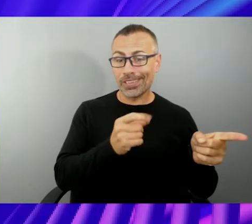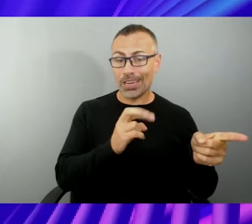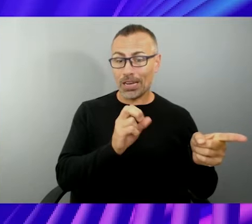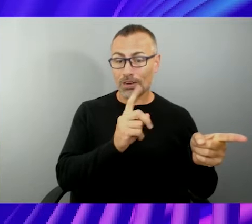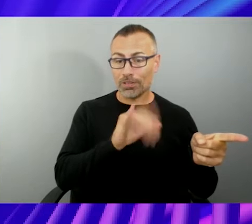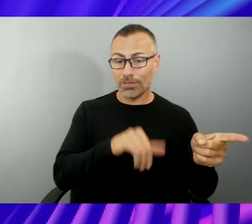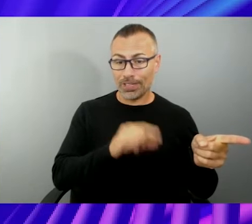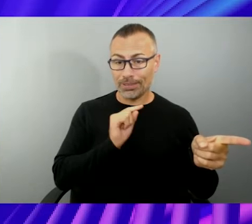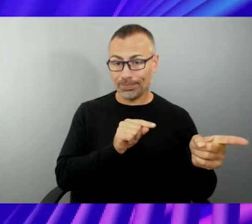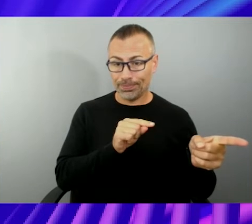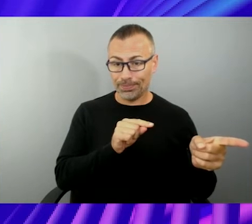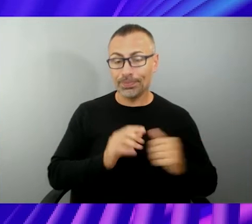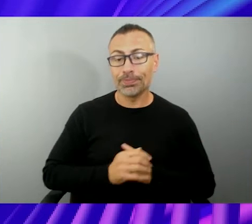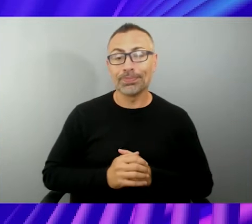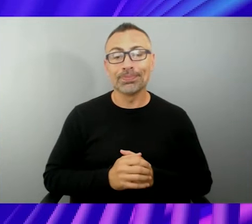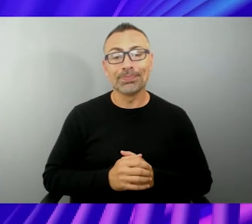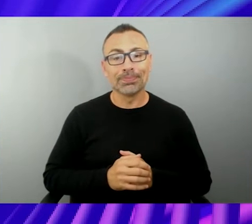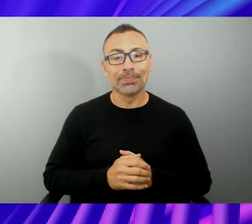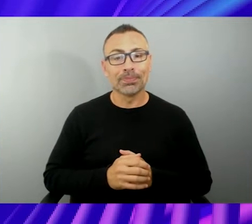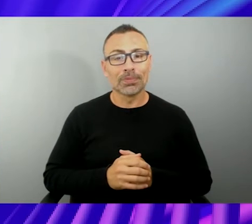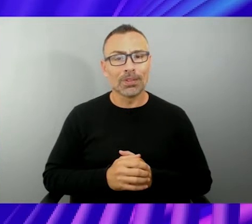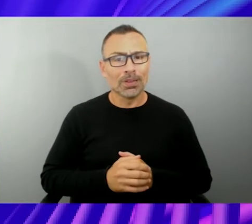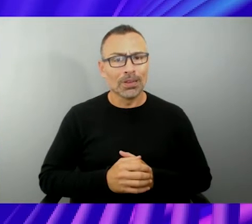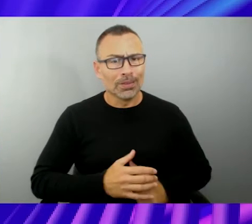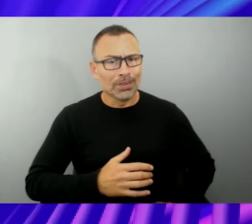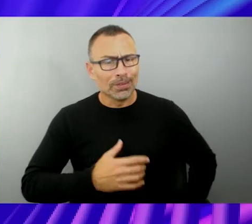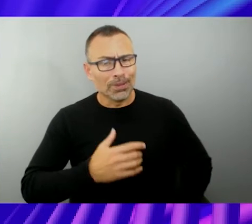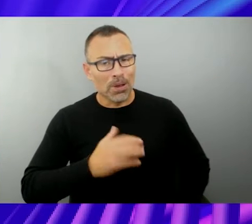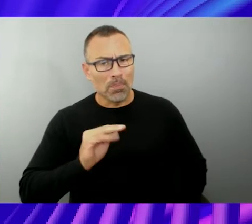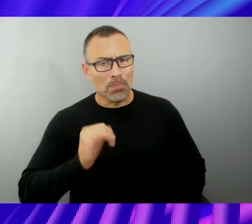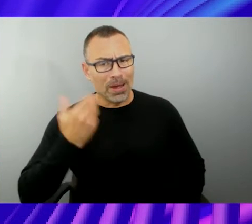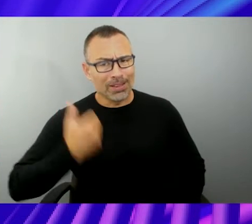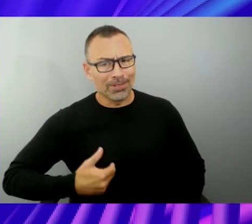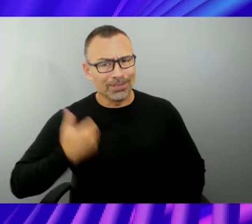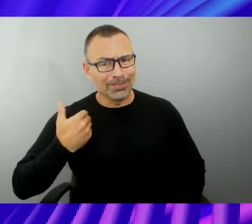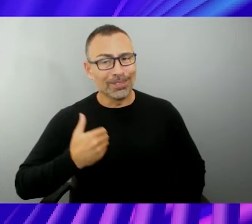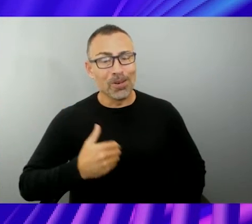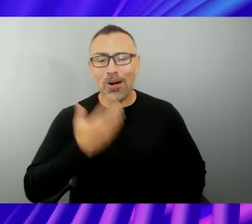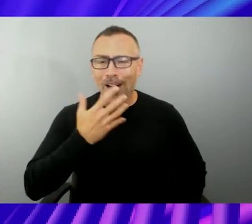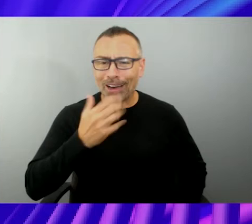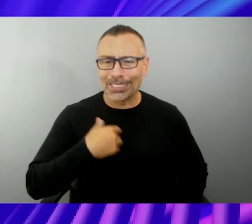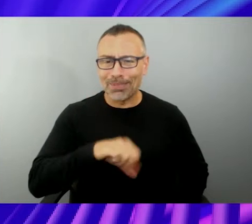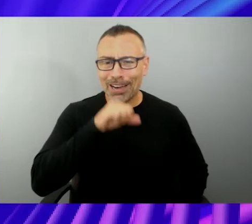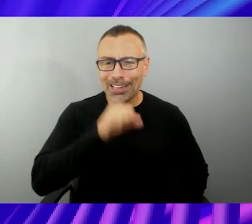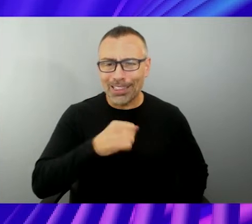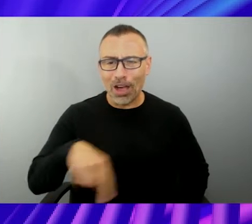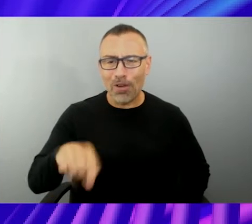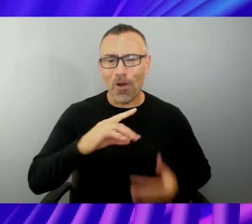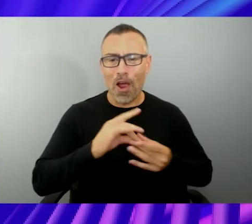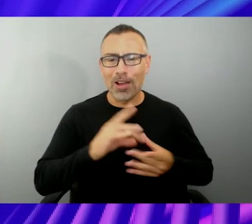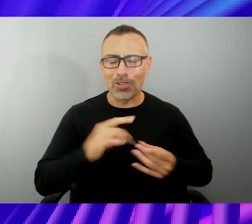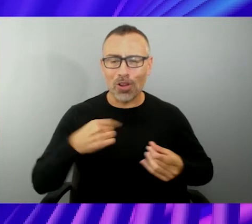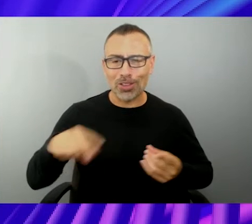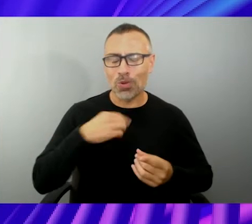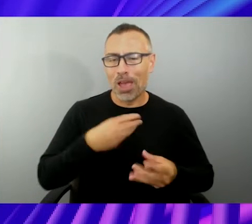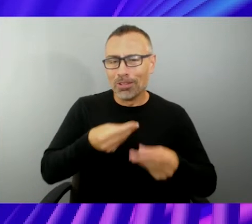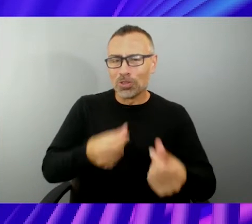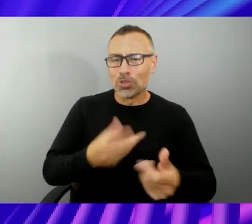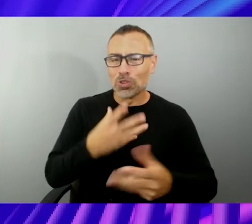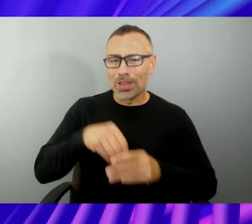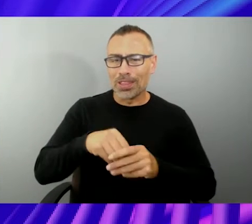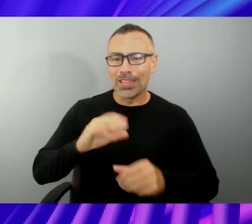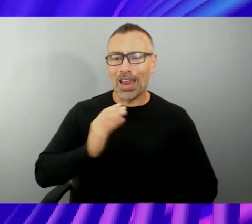that for many of these talks that we have, we can simply give a solution that Amazon sort of has within its own within our own